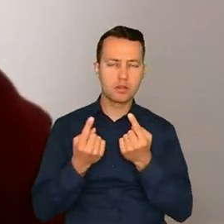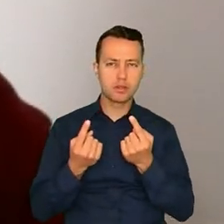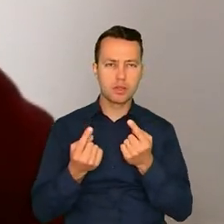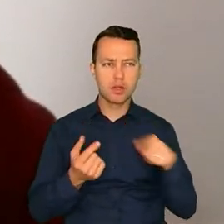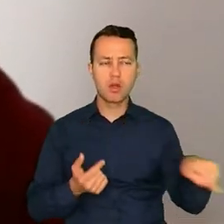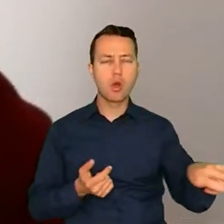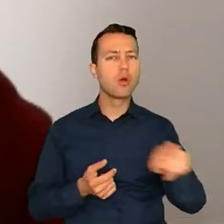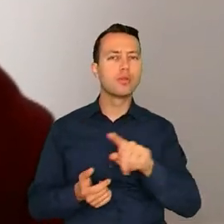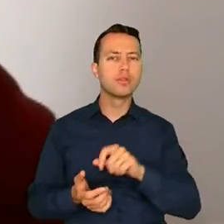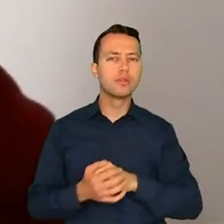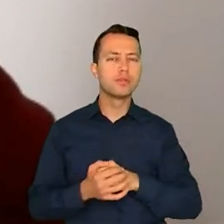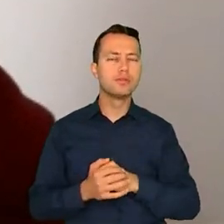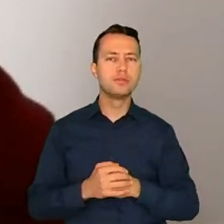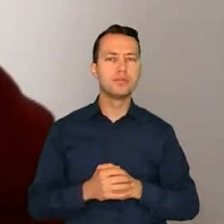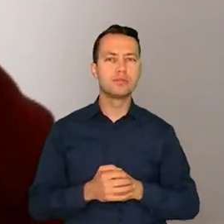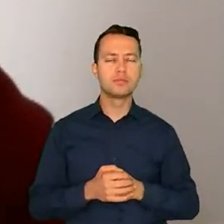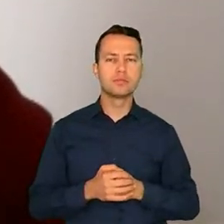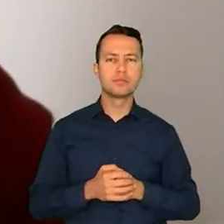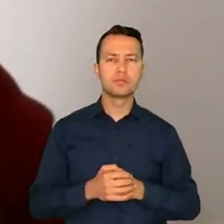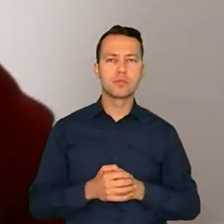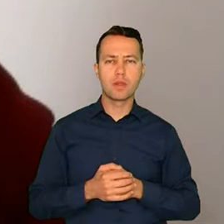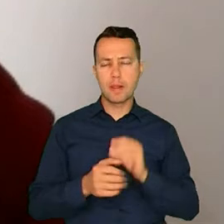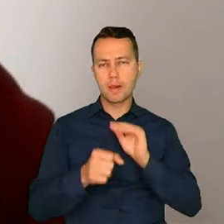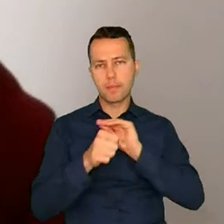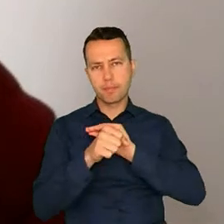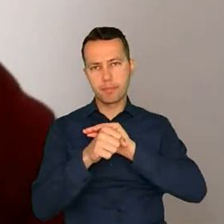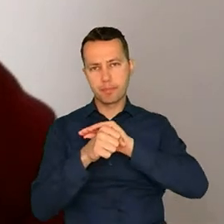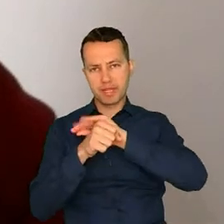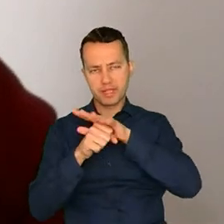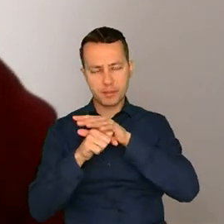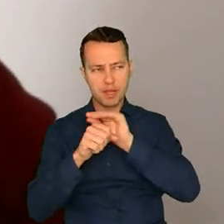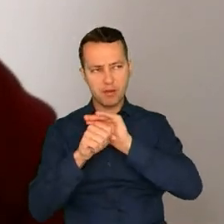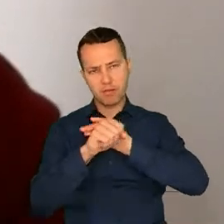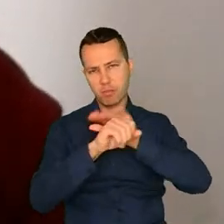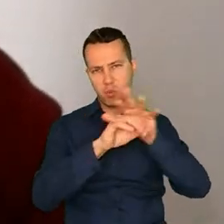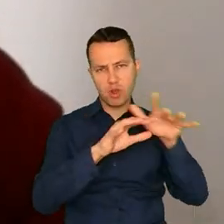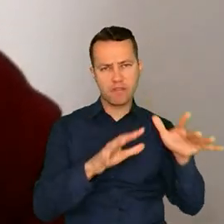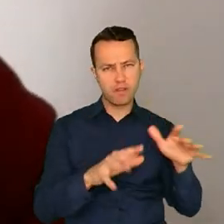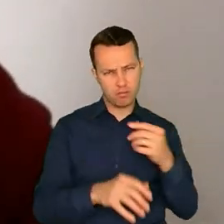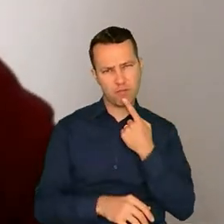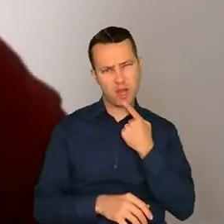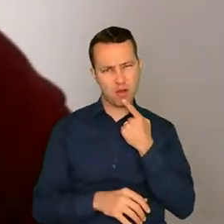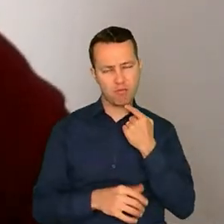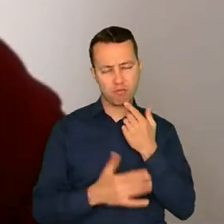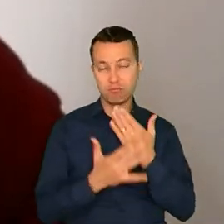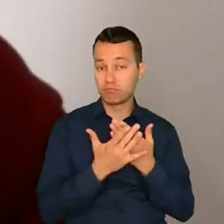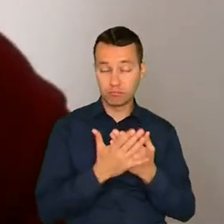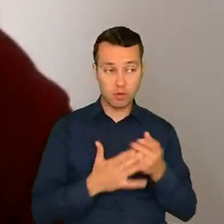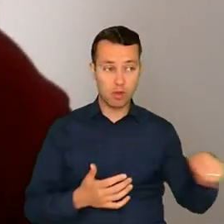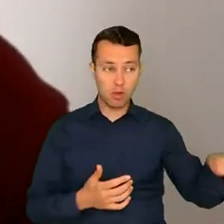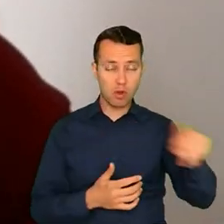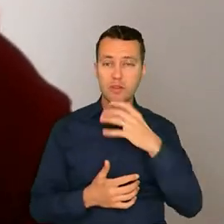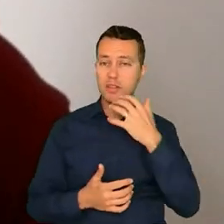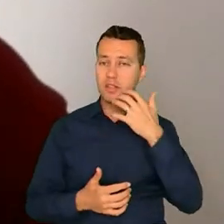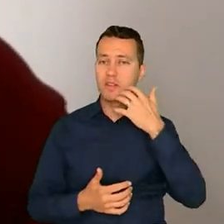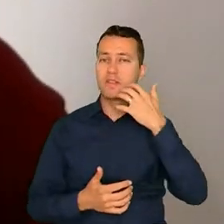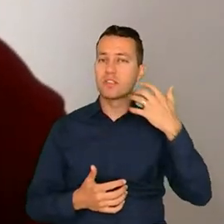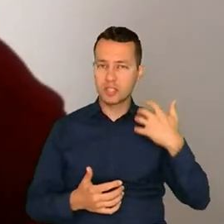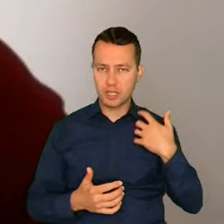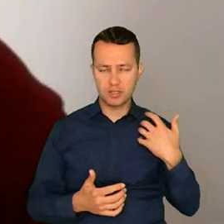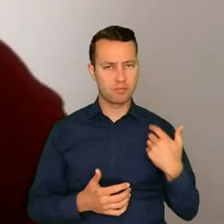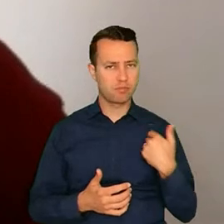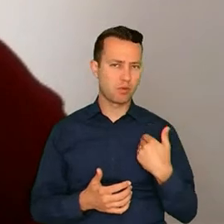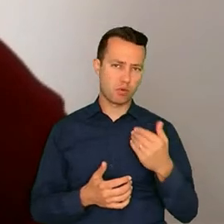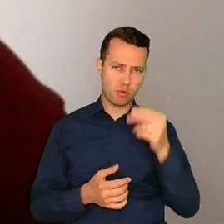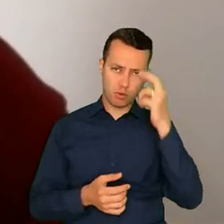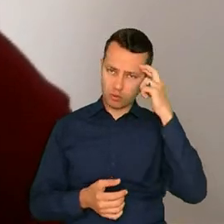about how to mitigate the risks and issues. And I can only say that, of course, with the introduction of mandatory expectations on due